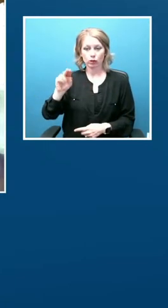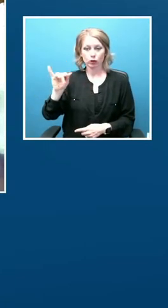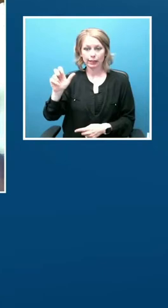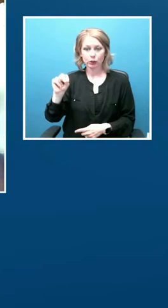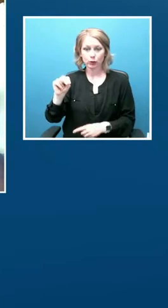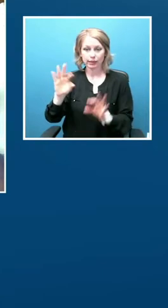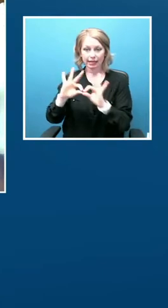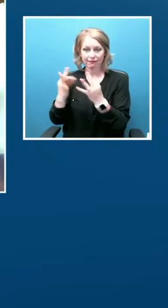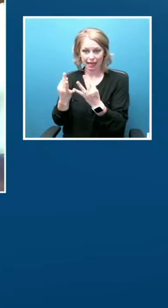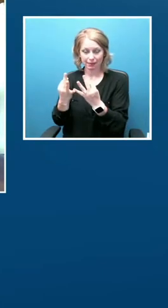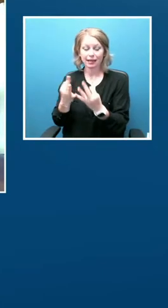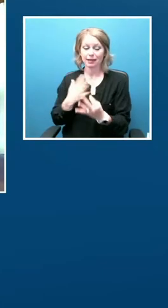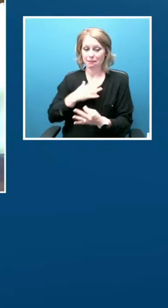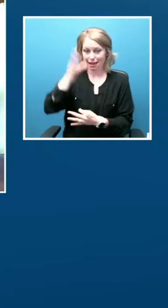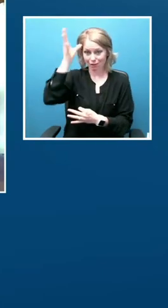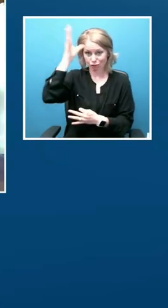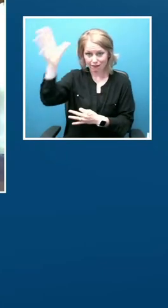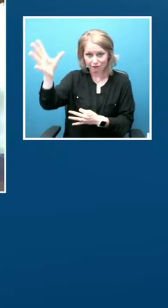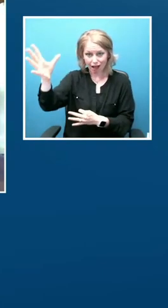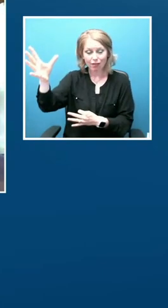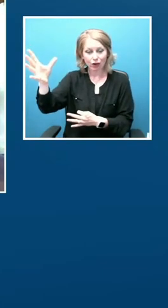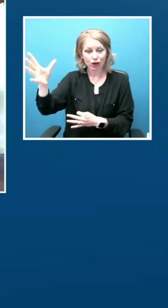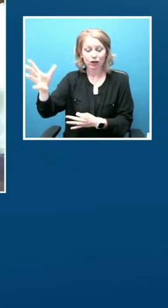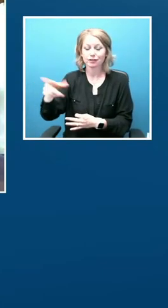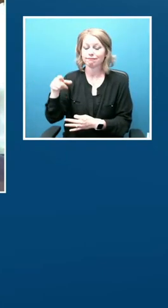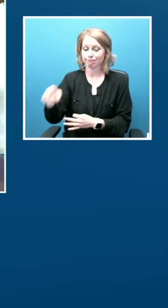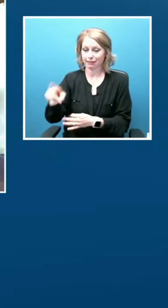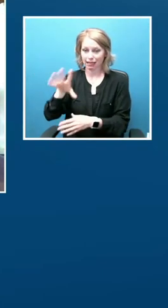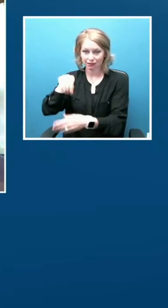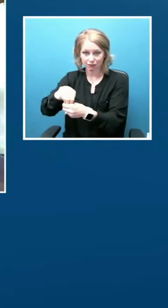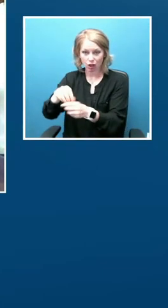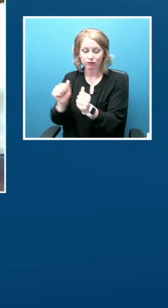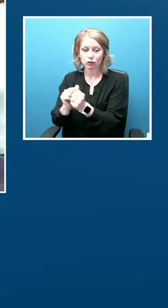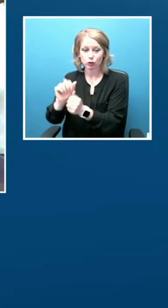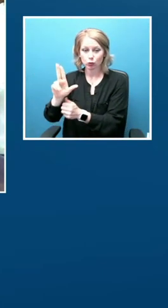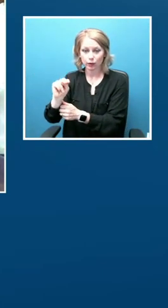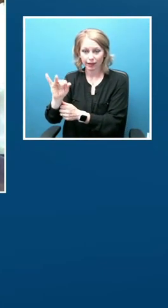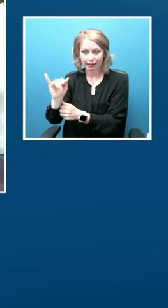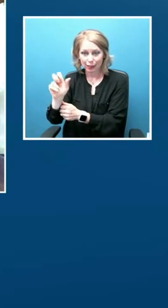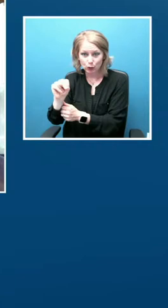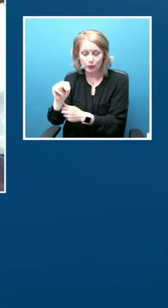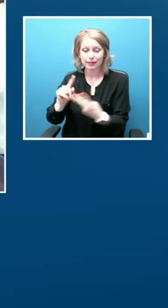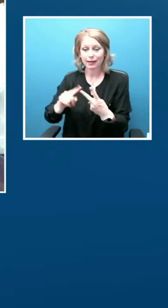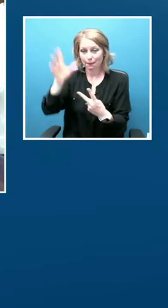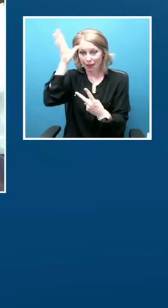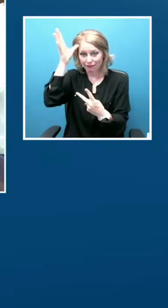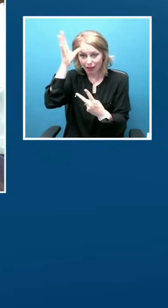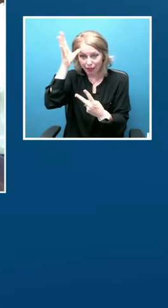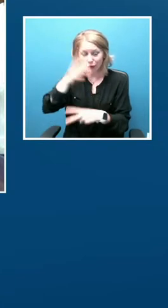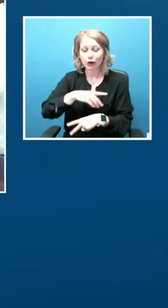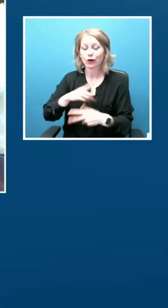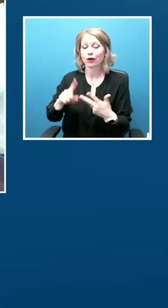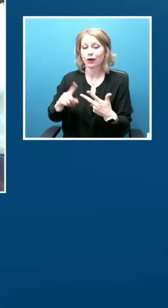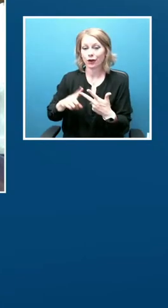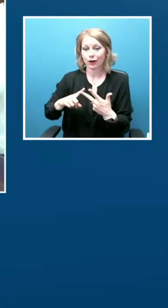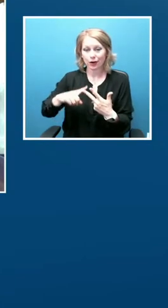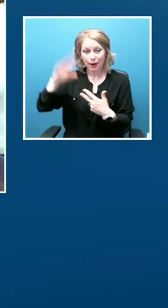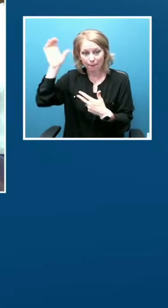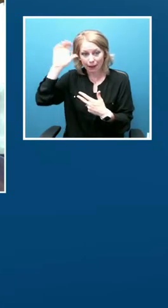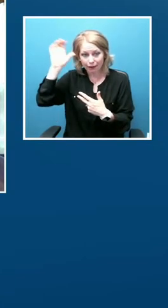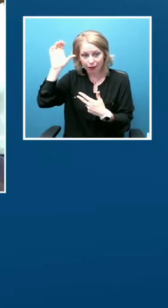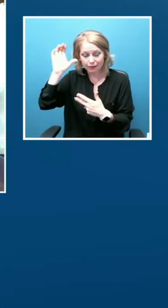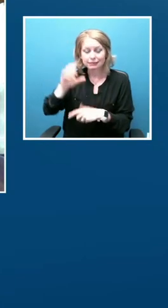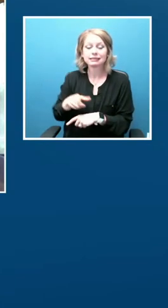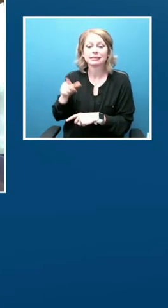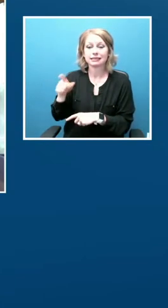the UMWA and the old Knights of Labor. My father, my cousin was the international president of the Amalgamated